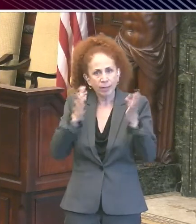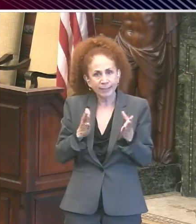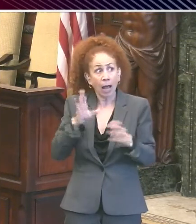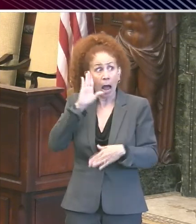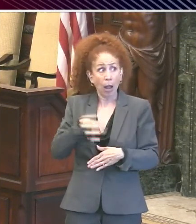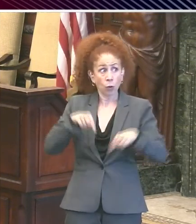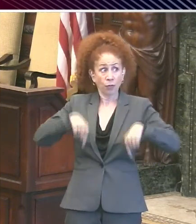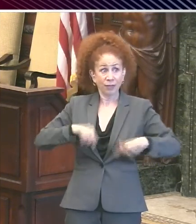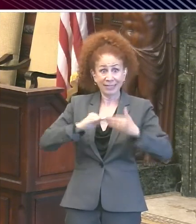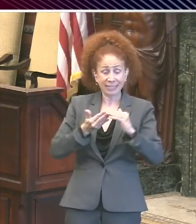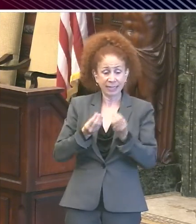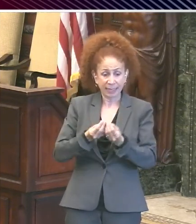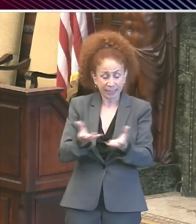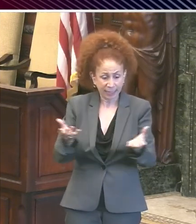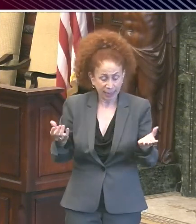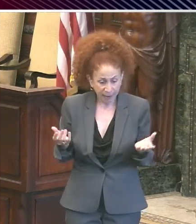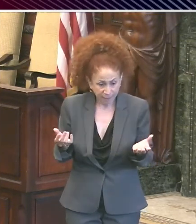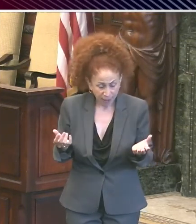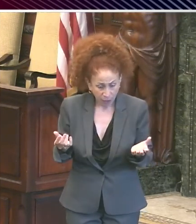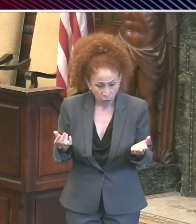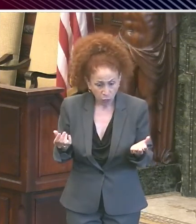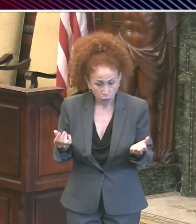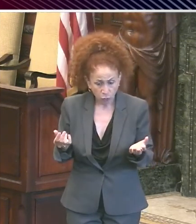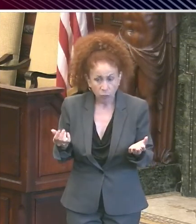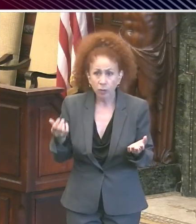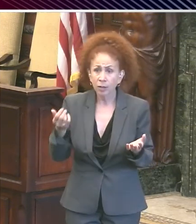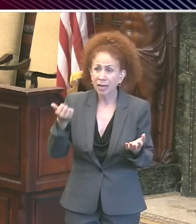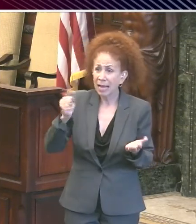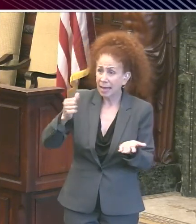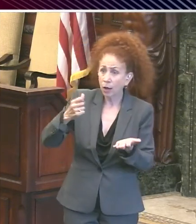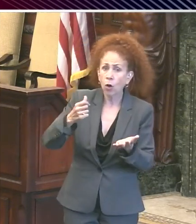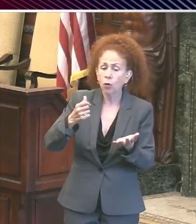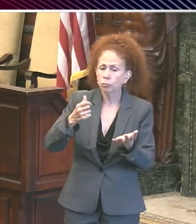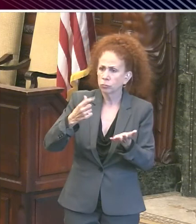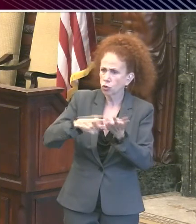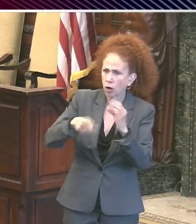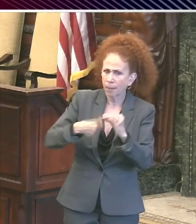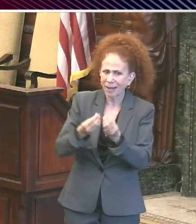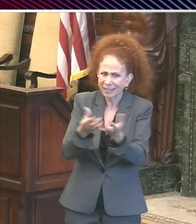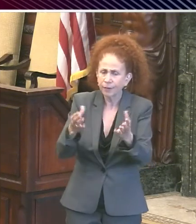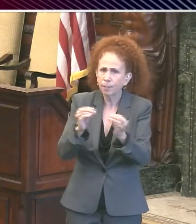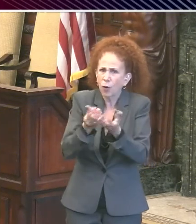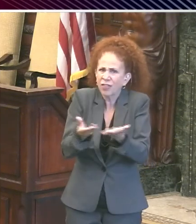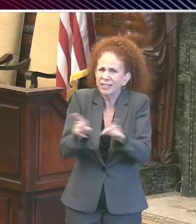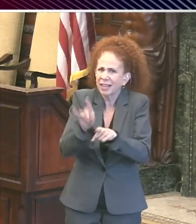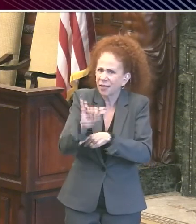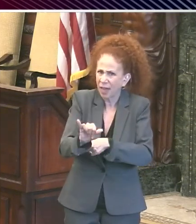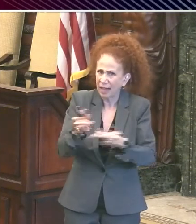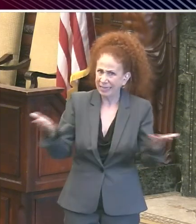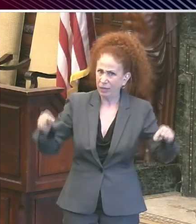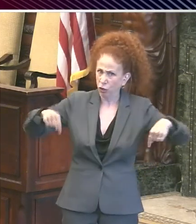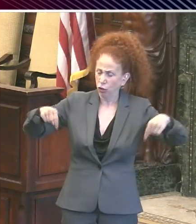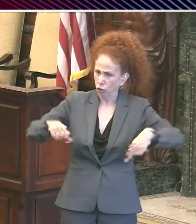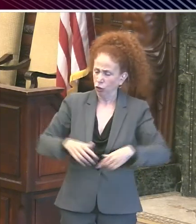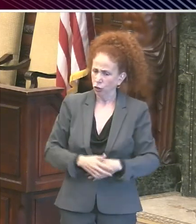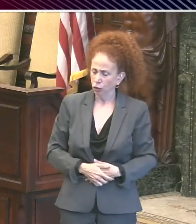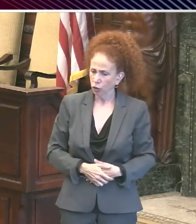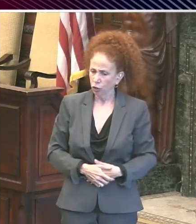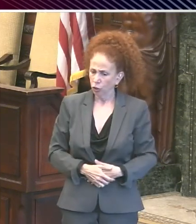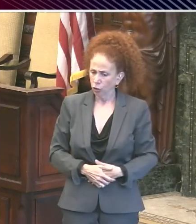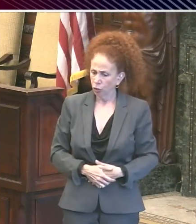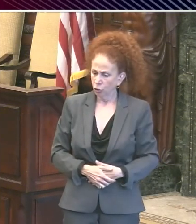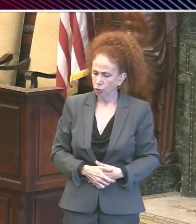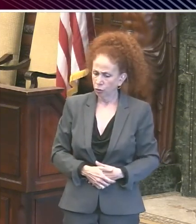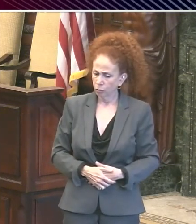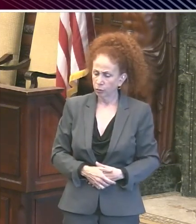city gave out cribs. Has there been any talk about handing out supplies like that in time